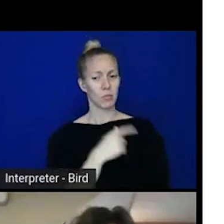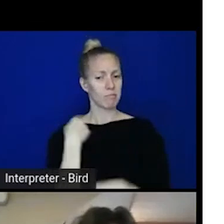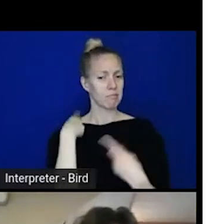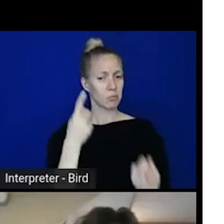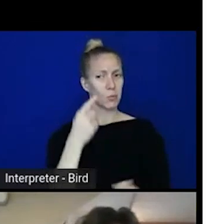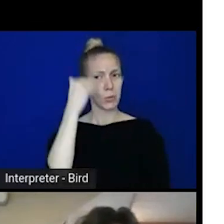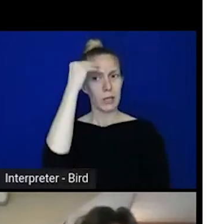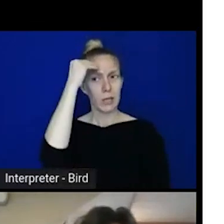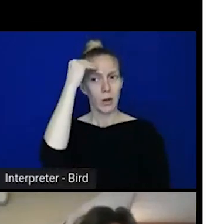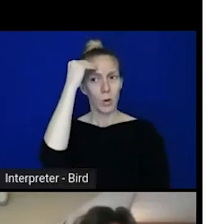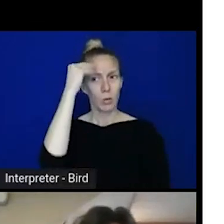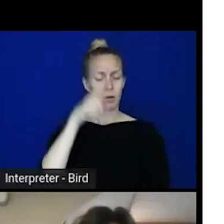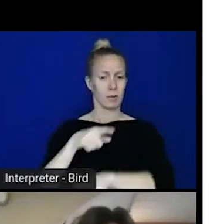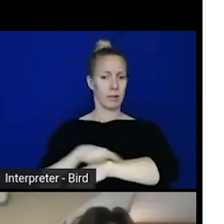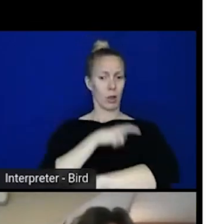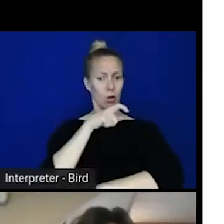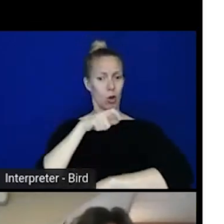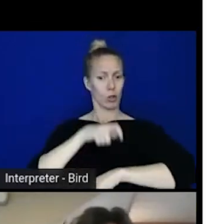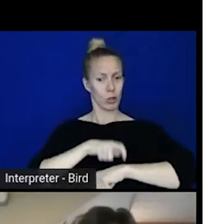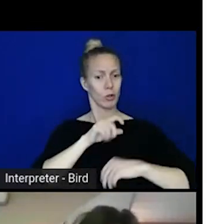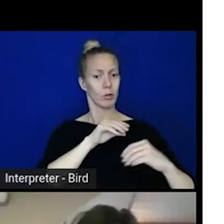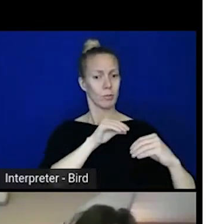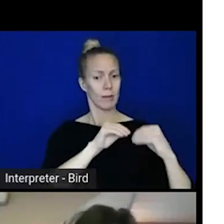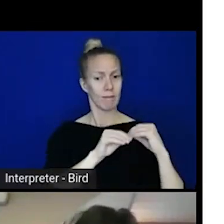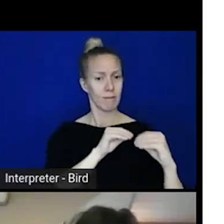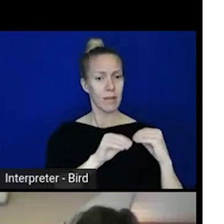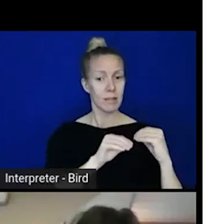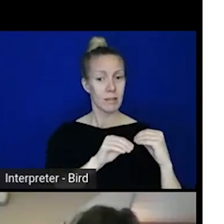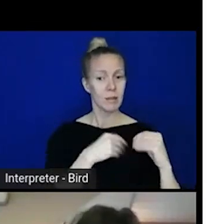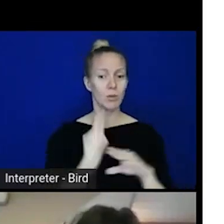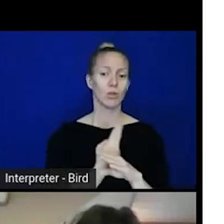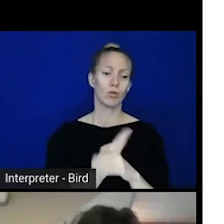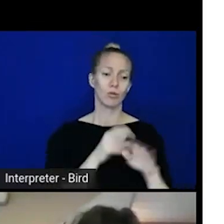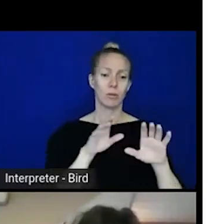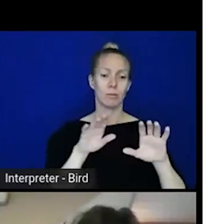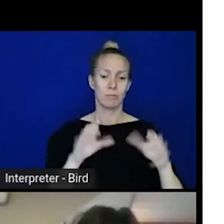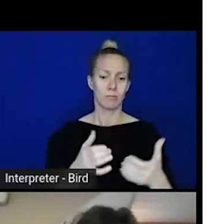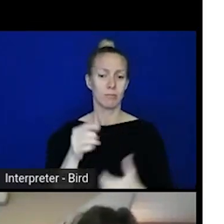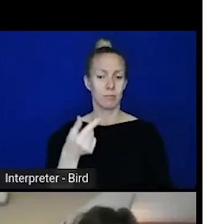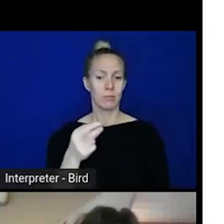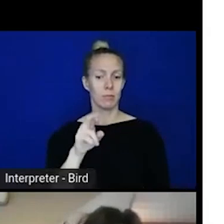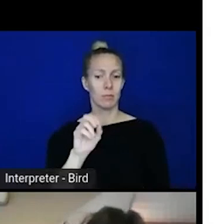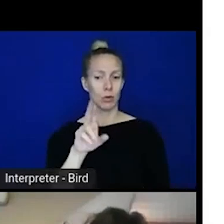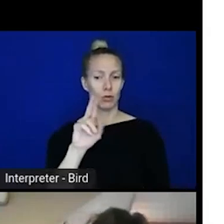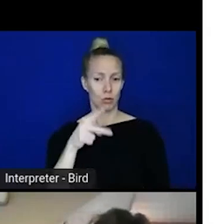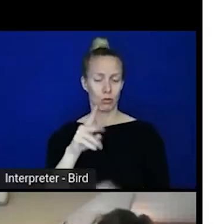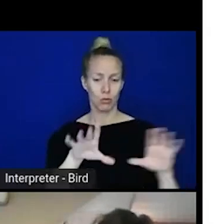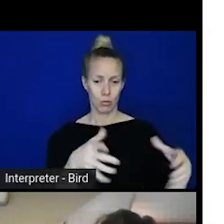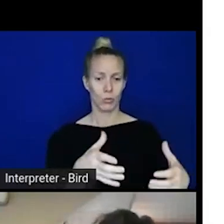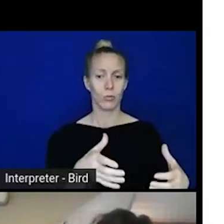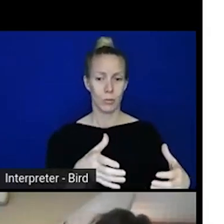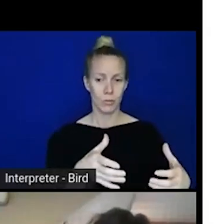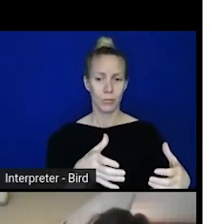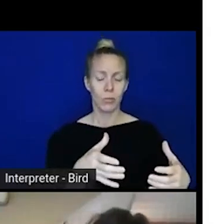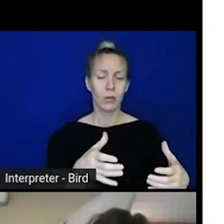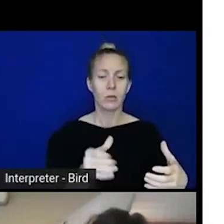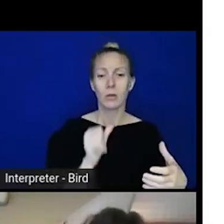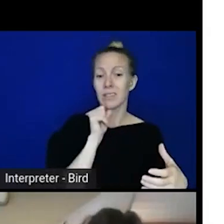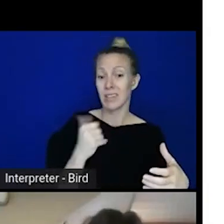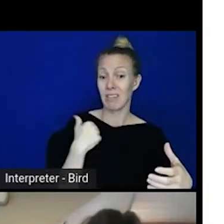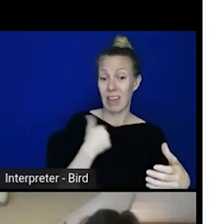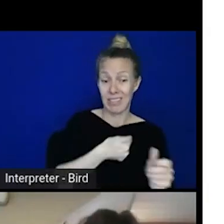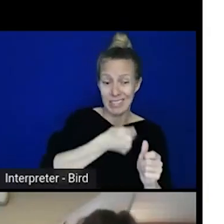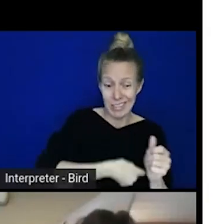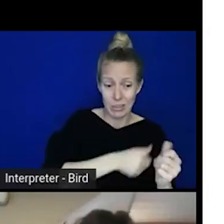the long-term fix was to use a group. So rather than having each individual account